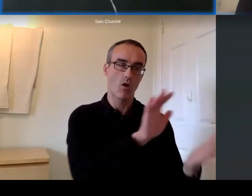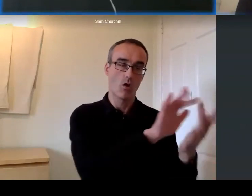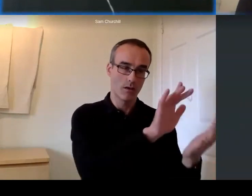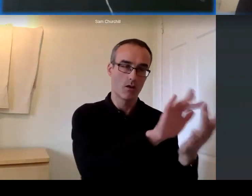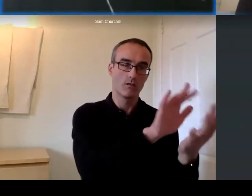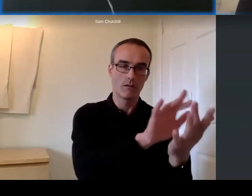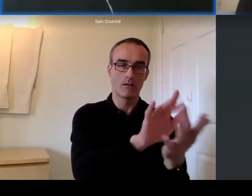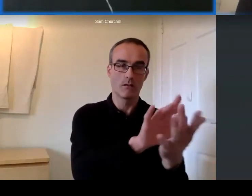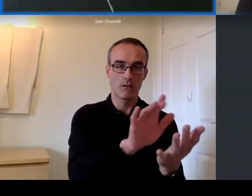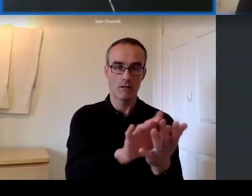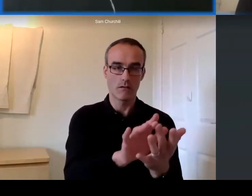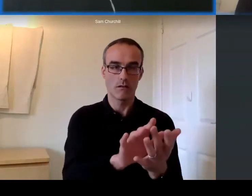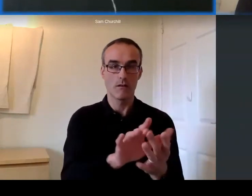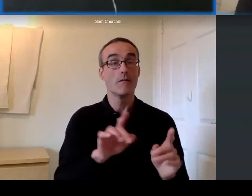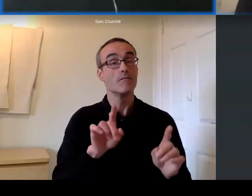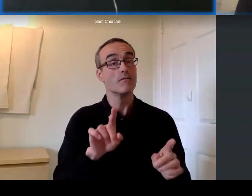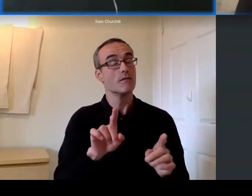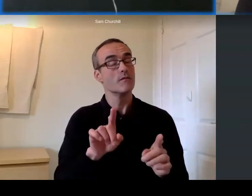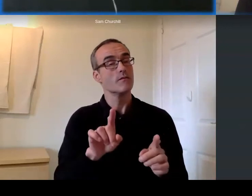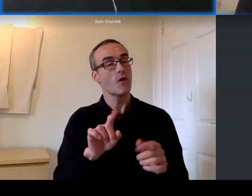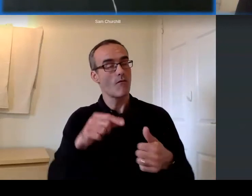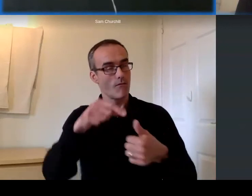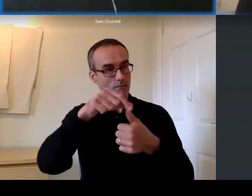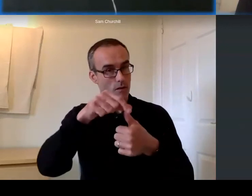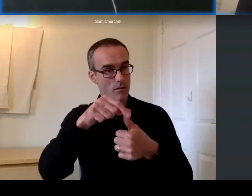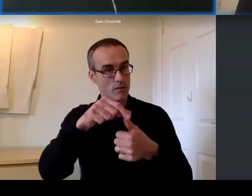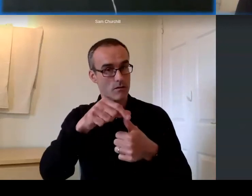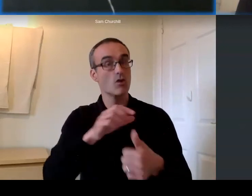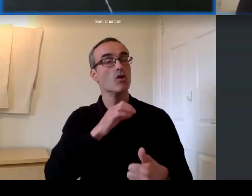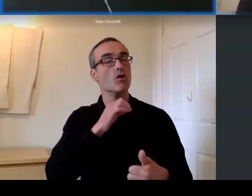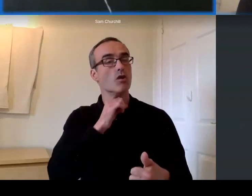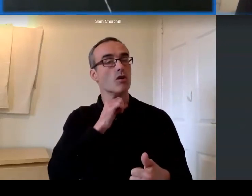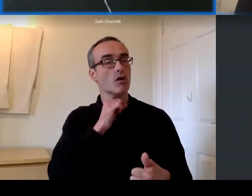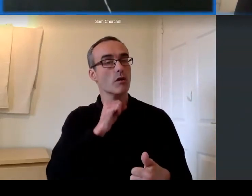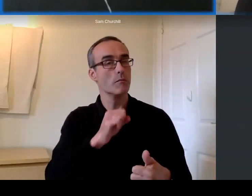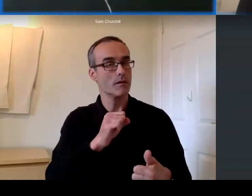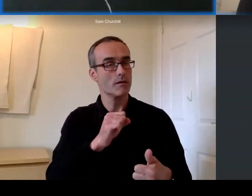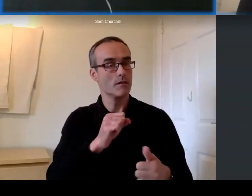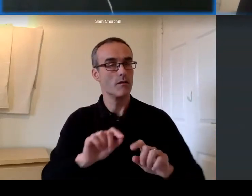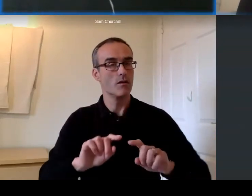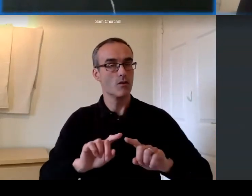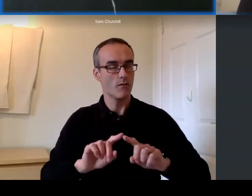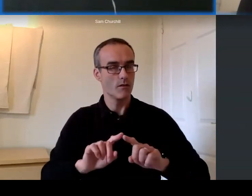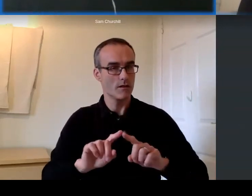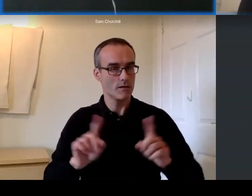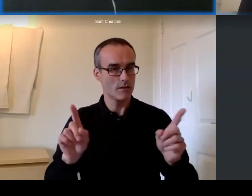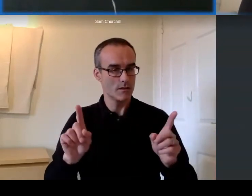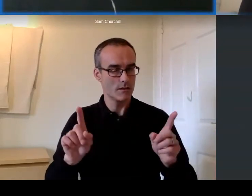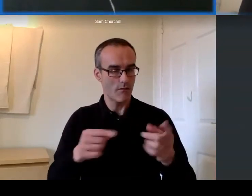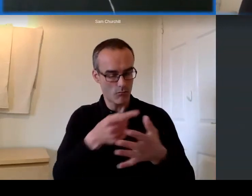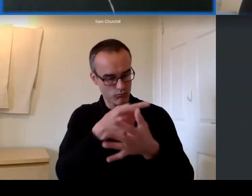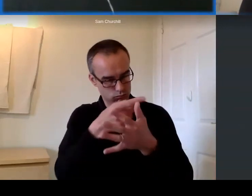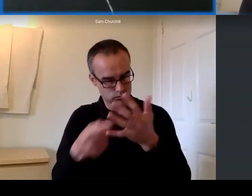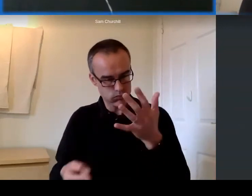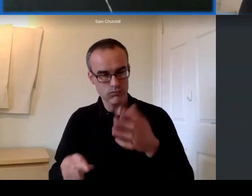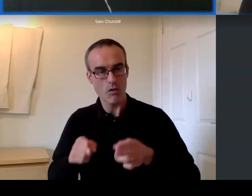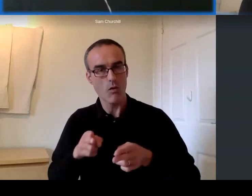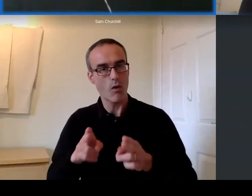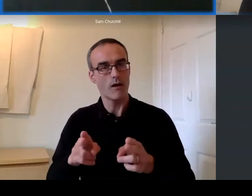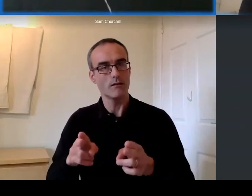sure all your opportunities are getting out there to as broad as audience as possible. And the more detailed